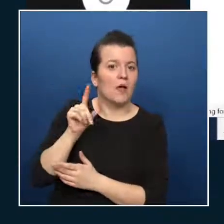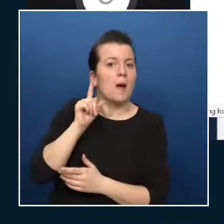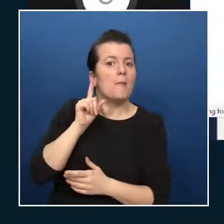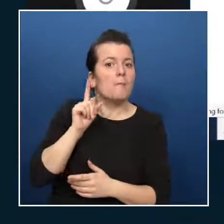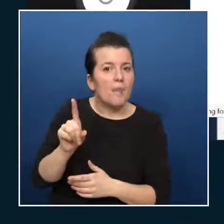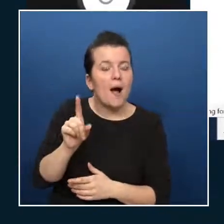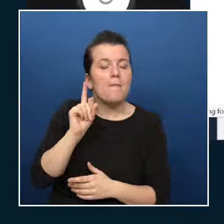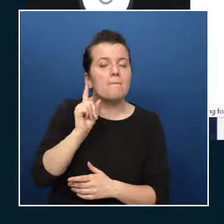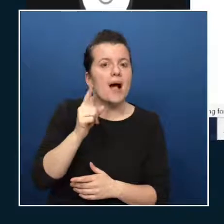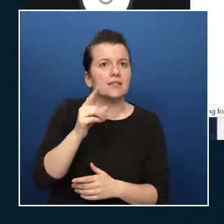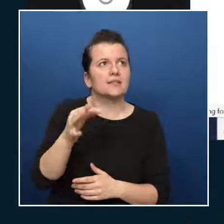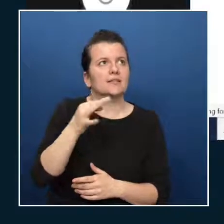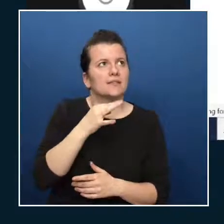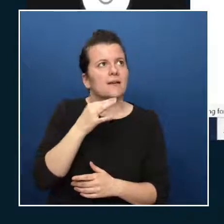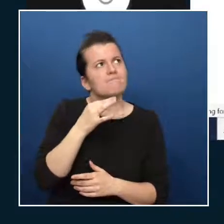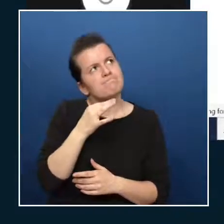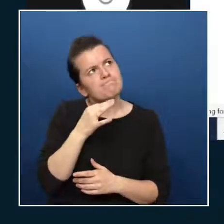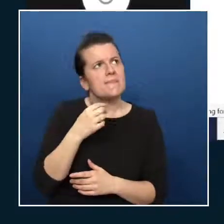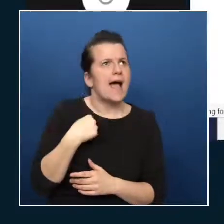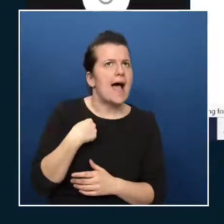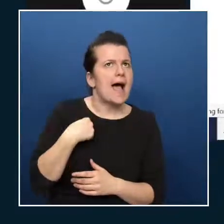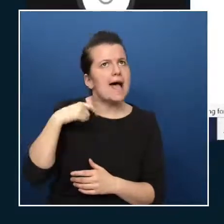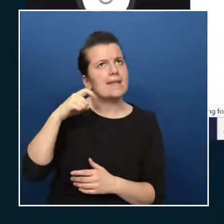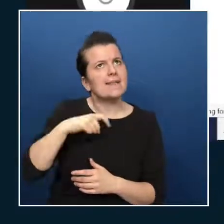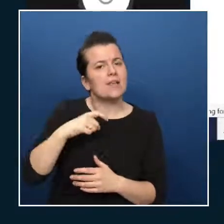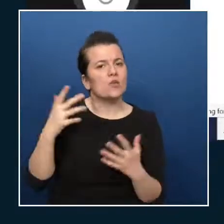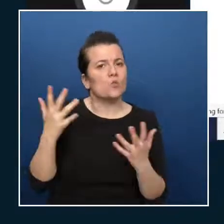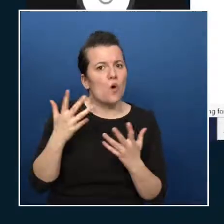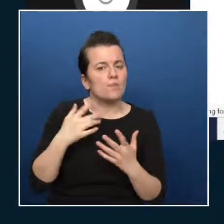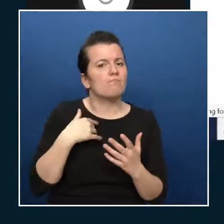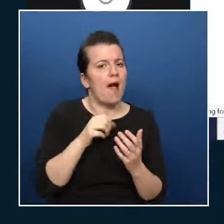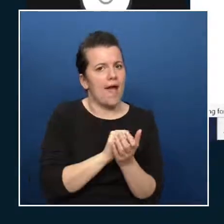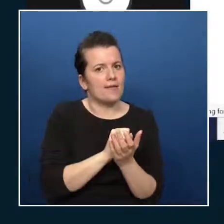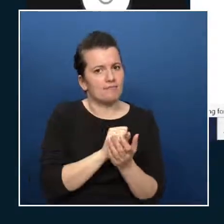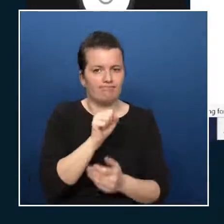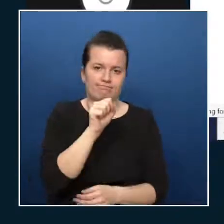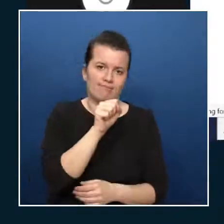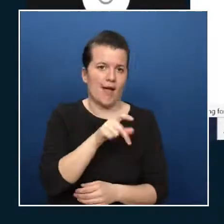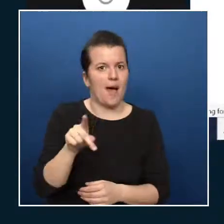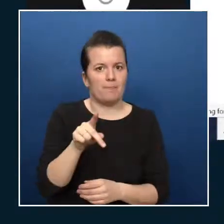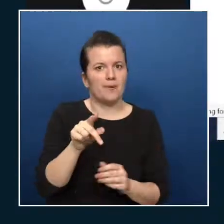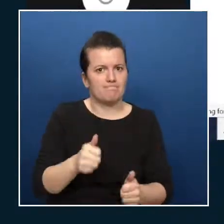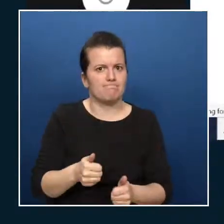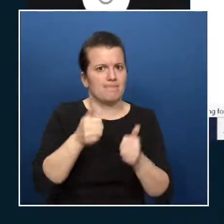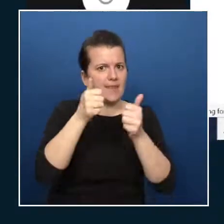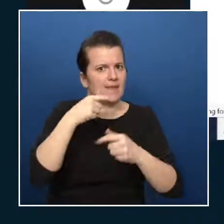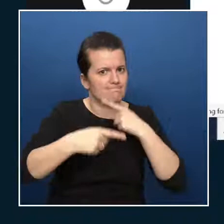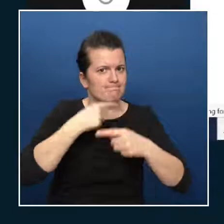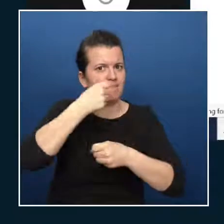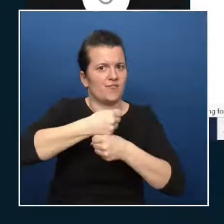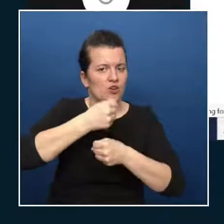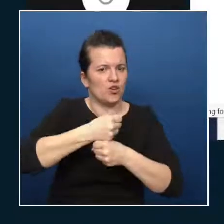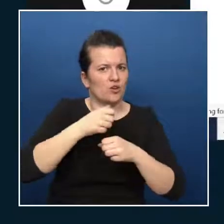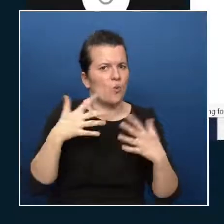that, what do I need to let my app perform better? Kathy, can you confirm if you can see my screen?